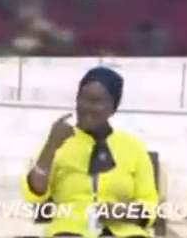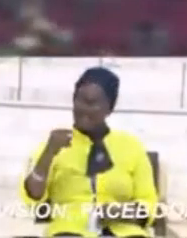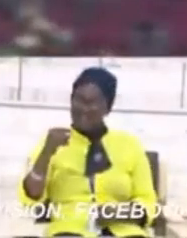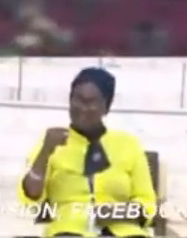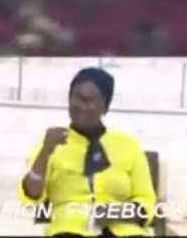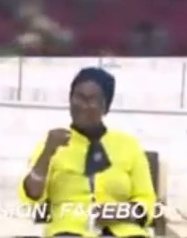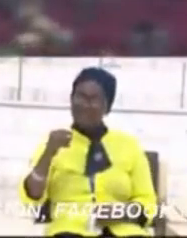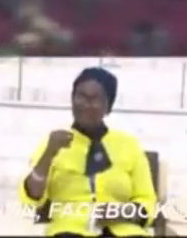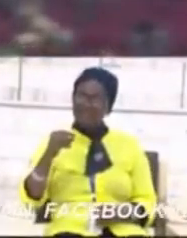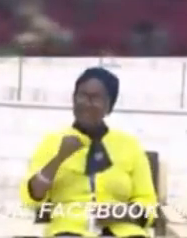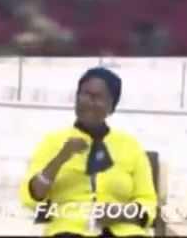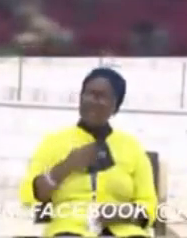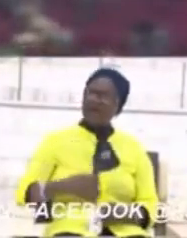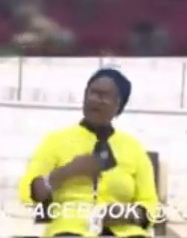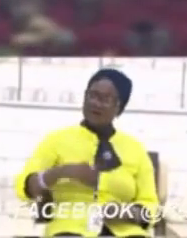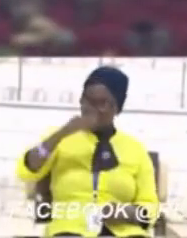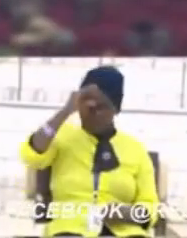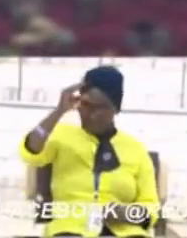a hungry man is sleeping.